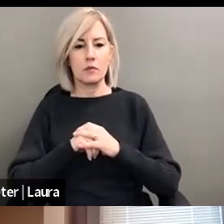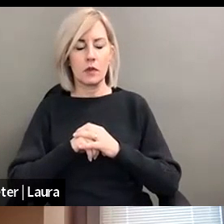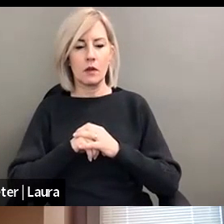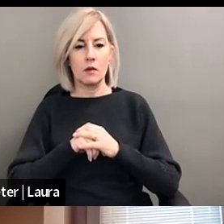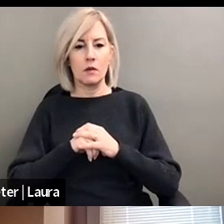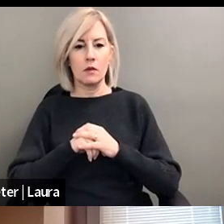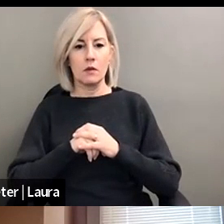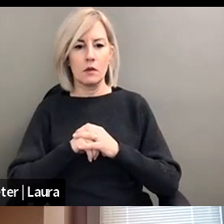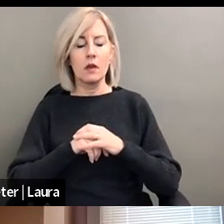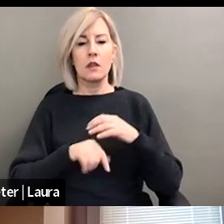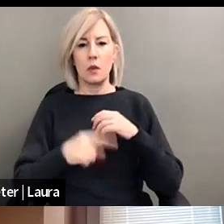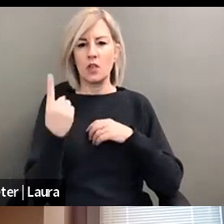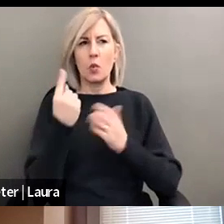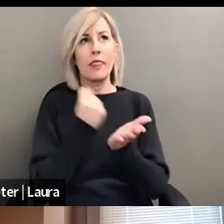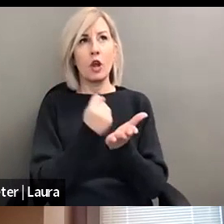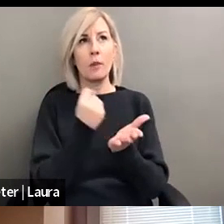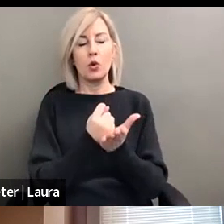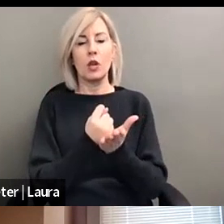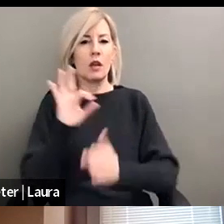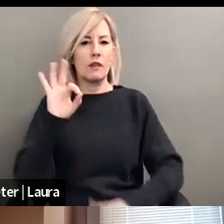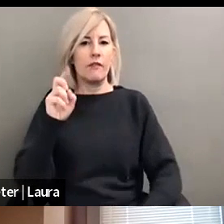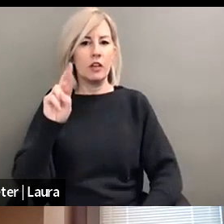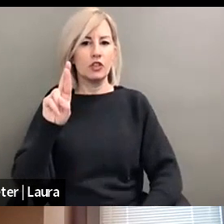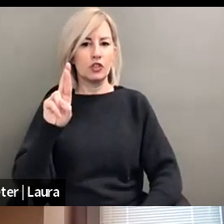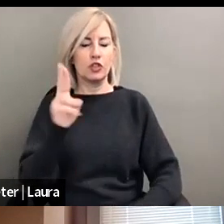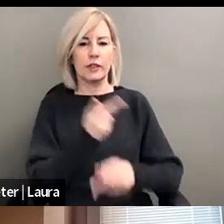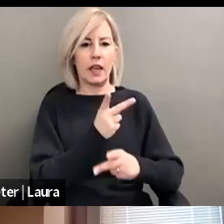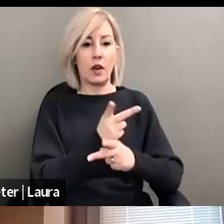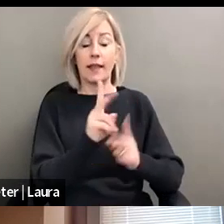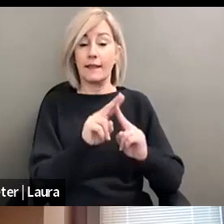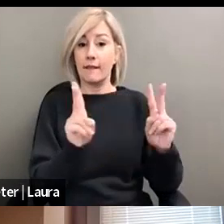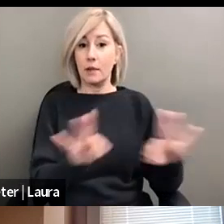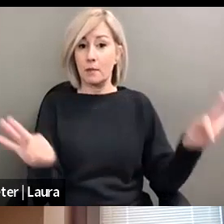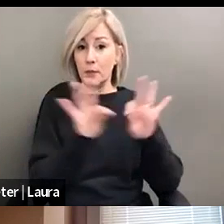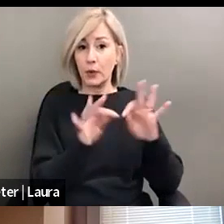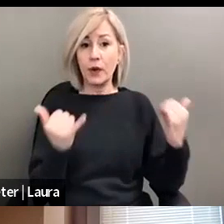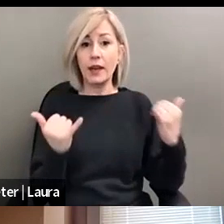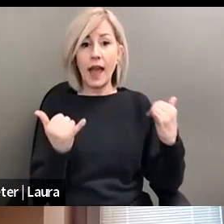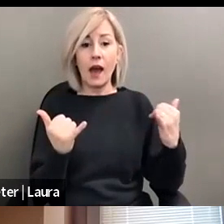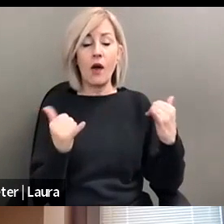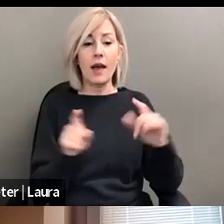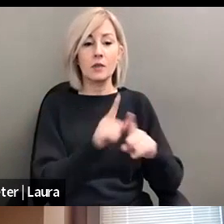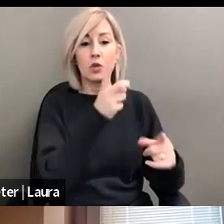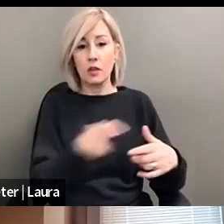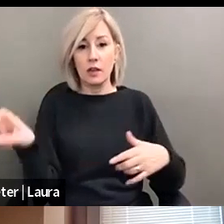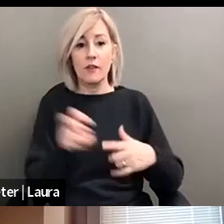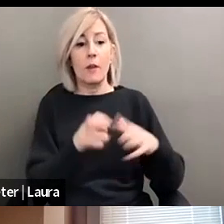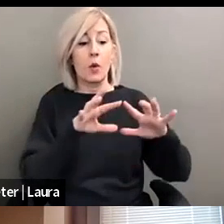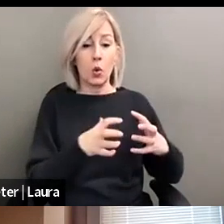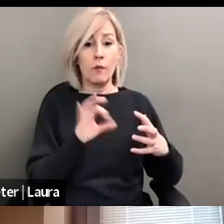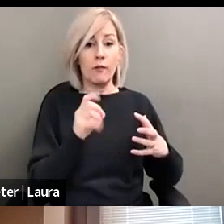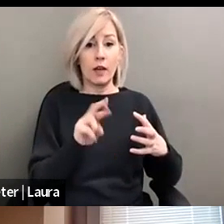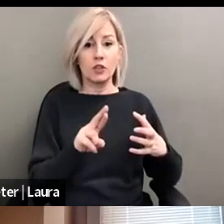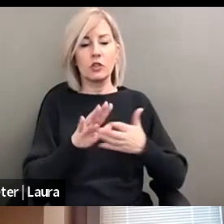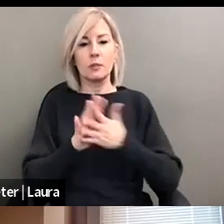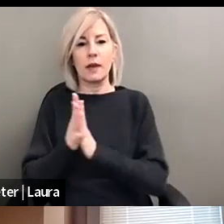was therapeutic foster care. And that's hugely important right now when we're transitioning from group foster care to